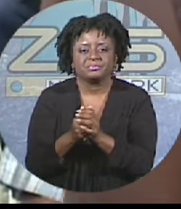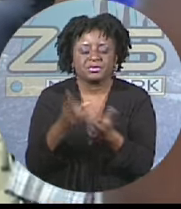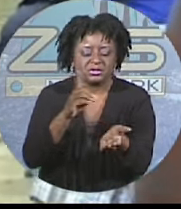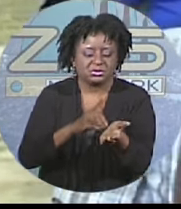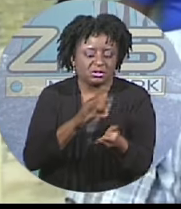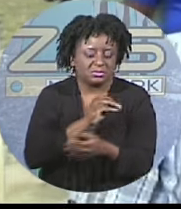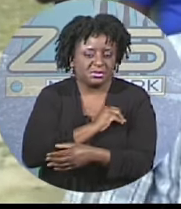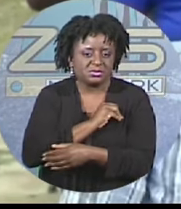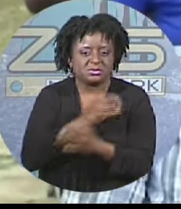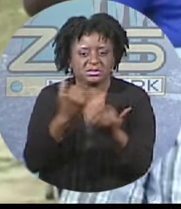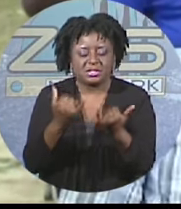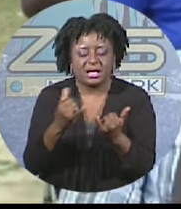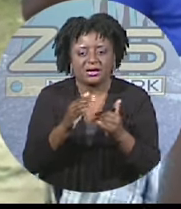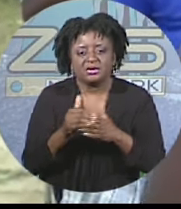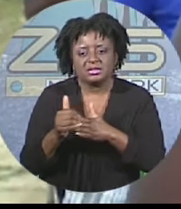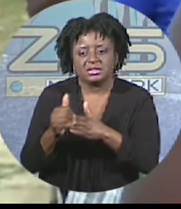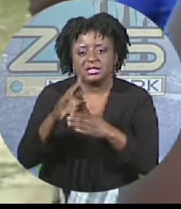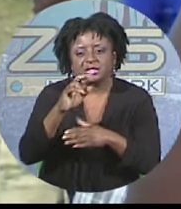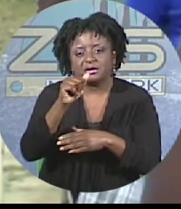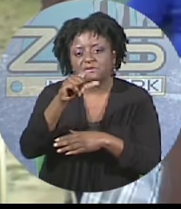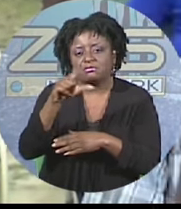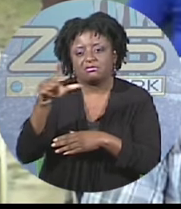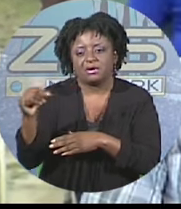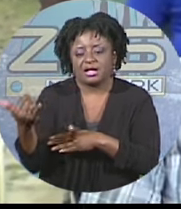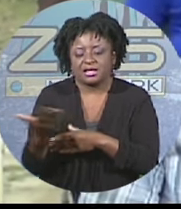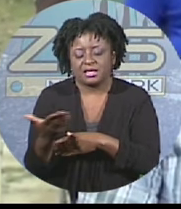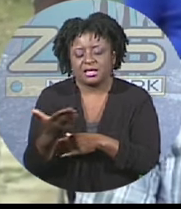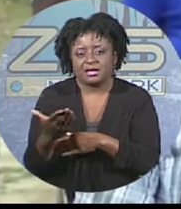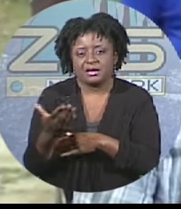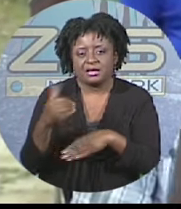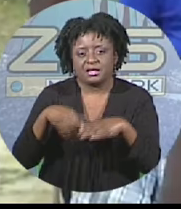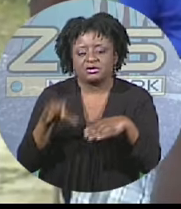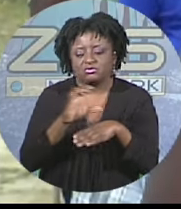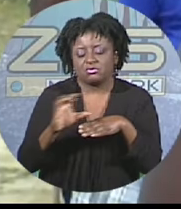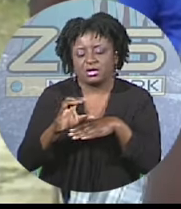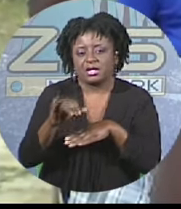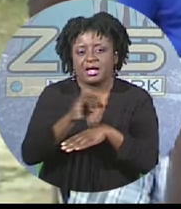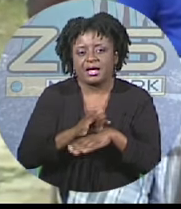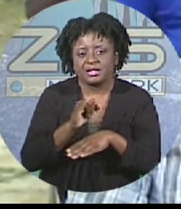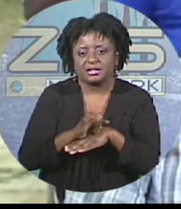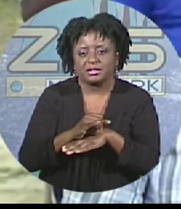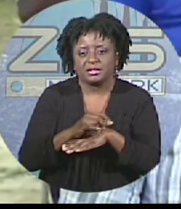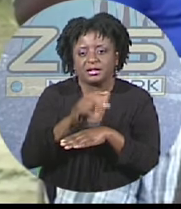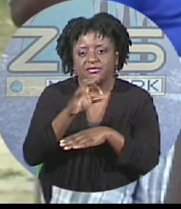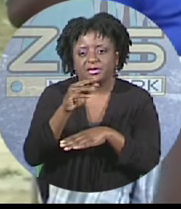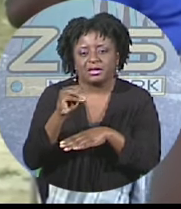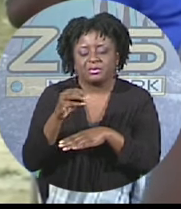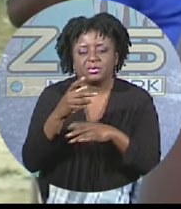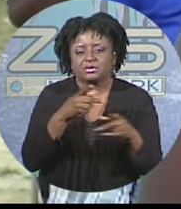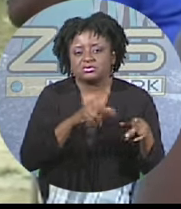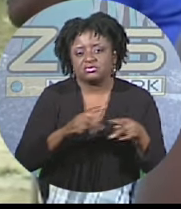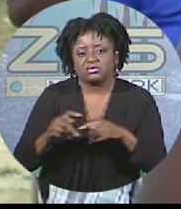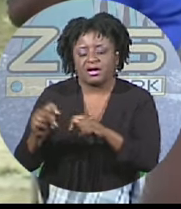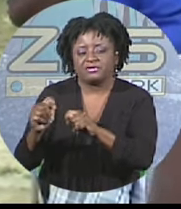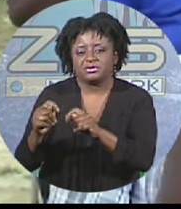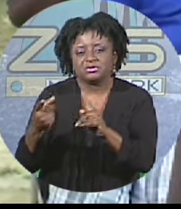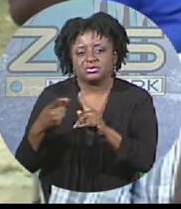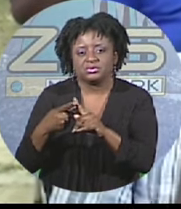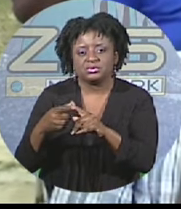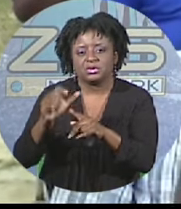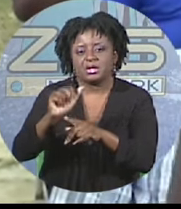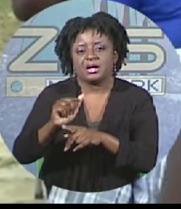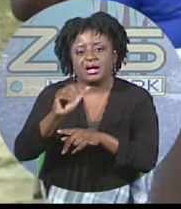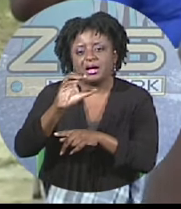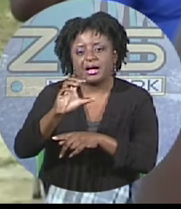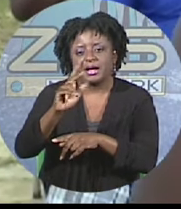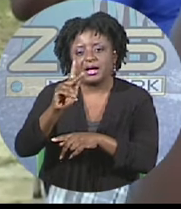Dr. Minnis will now lead a rally here in Landrail Point, Crooked Island. And from Crooked Island, the Free National Movement will travel to Acklands, where a motorcade will begin in